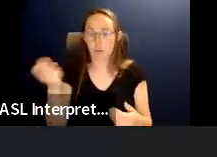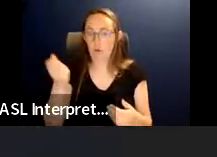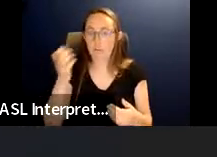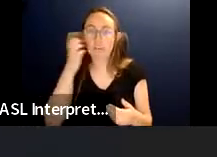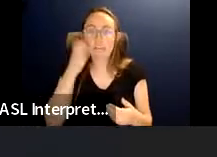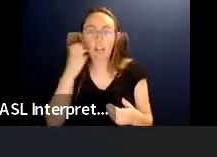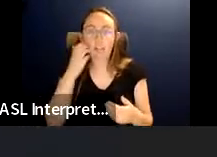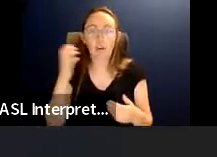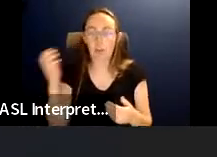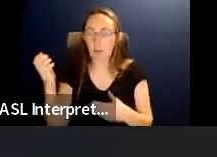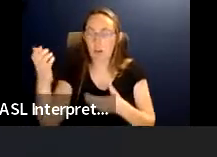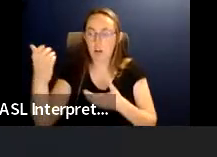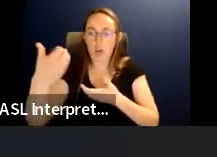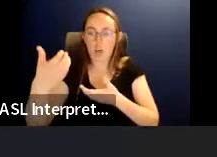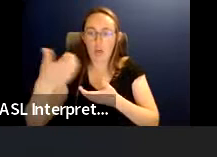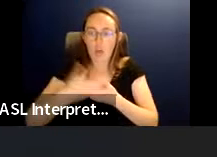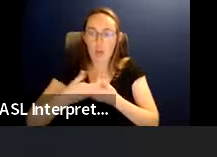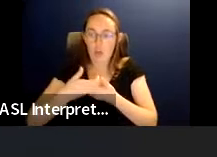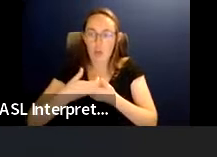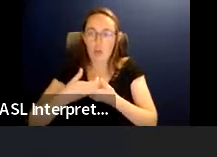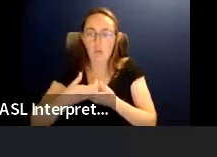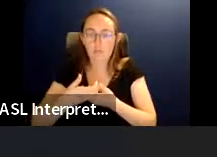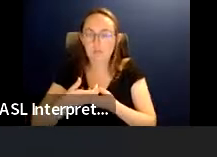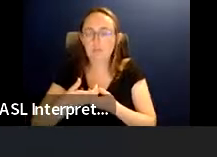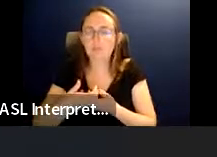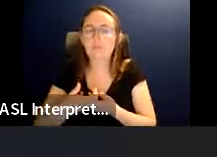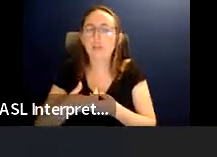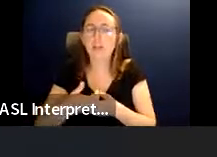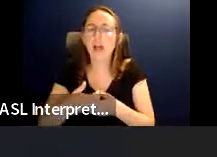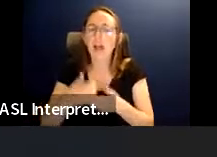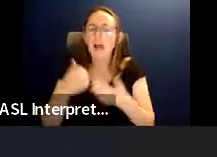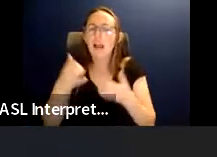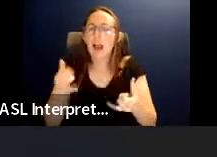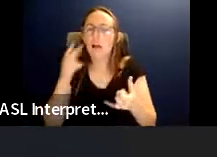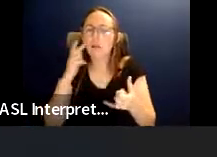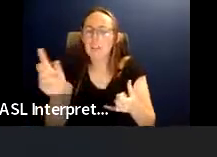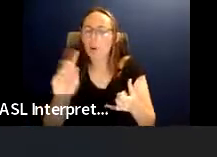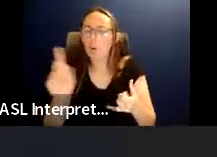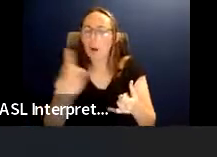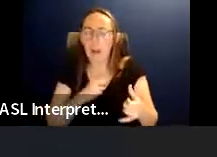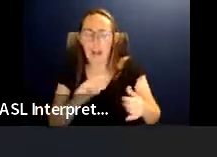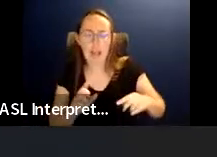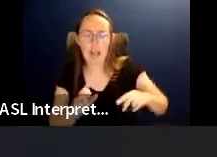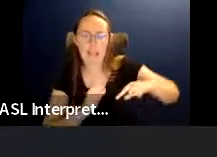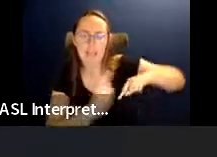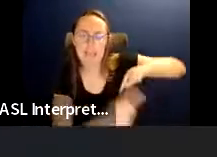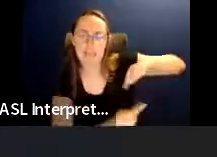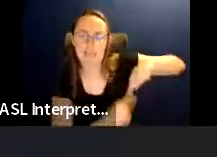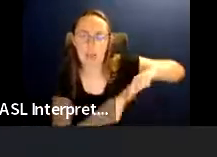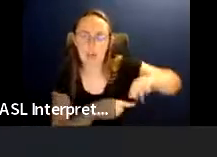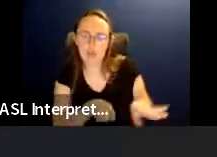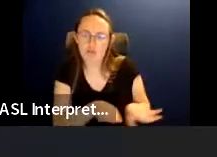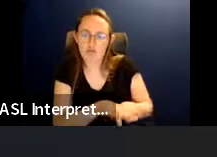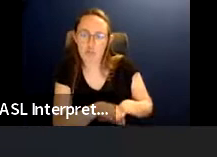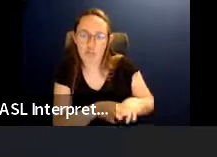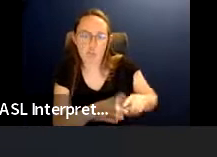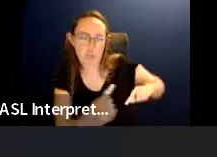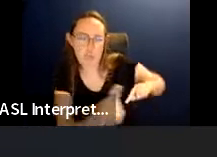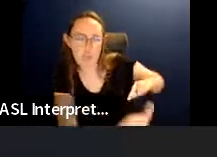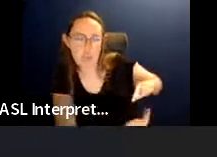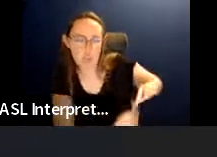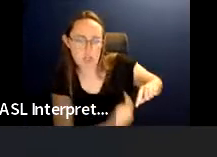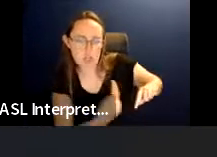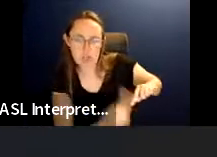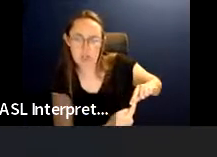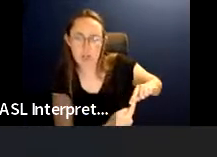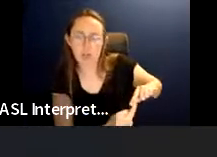corner. But then look at where I've attached it to the footrest. So you all have a piece of